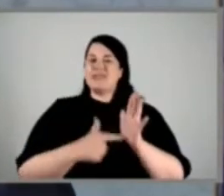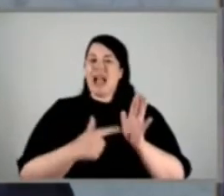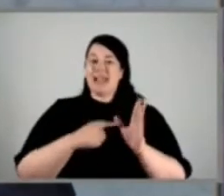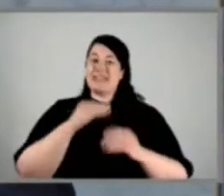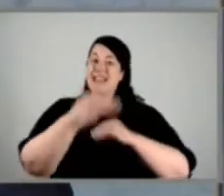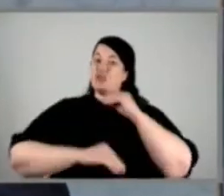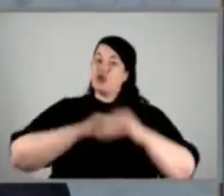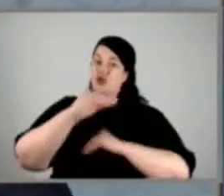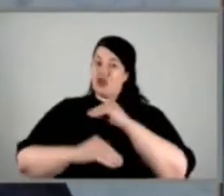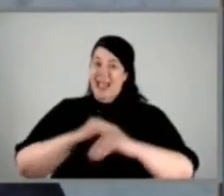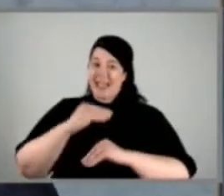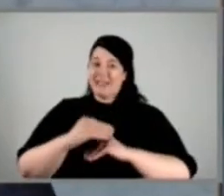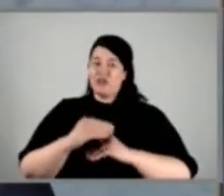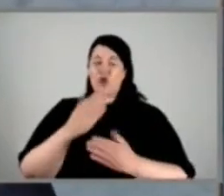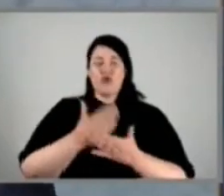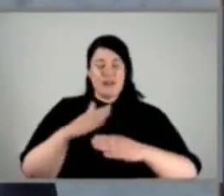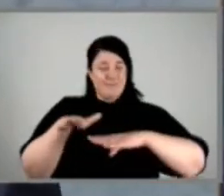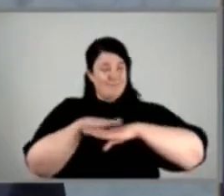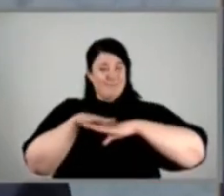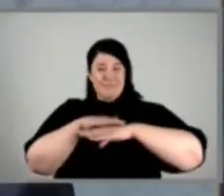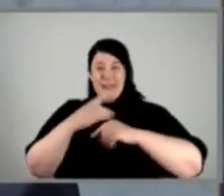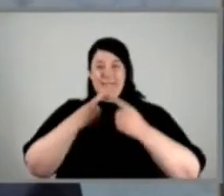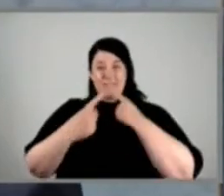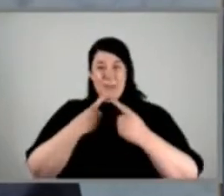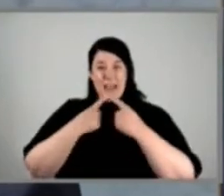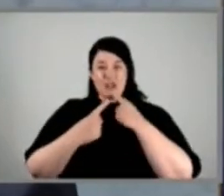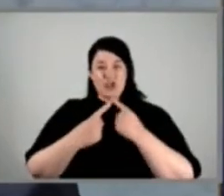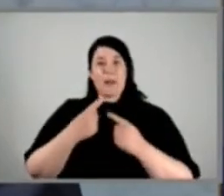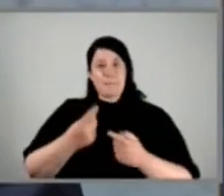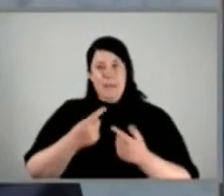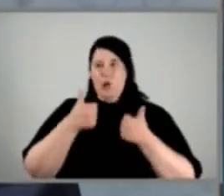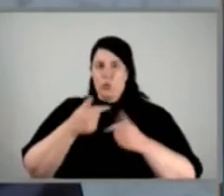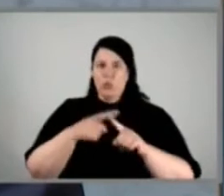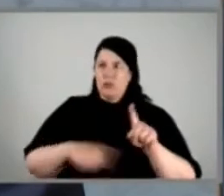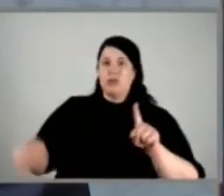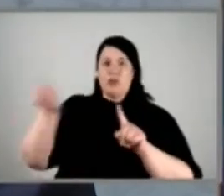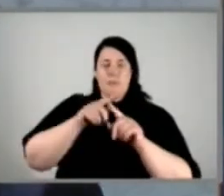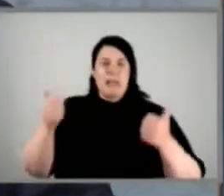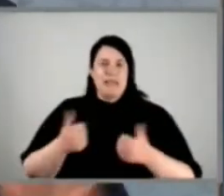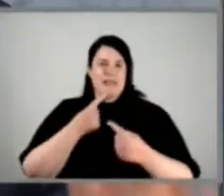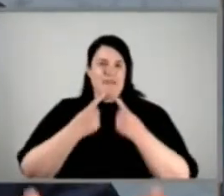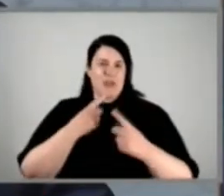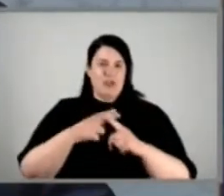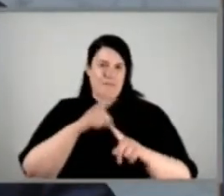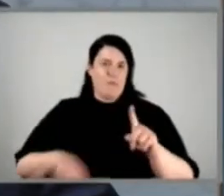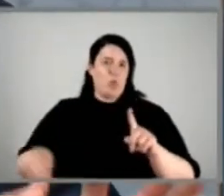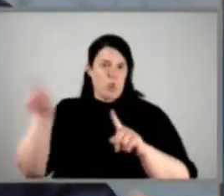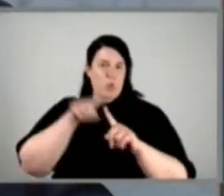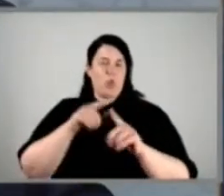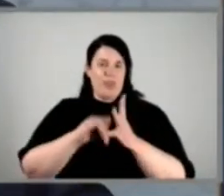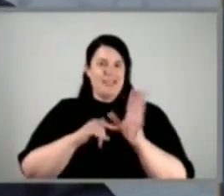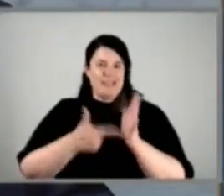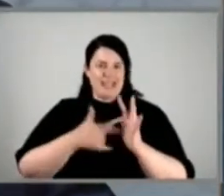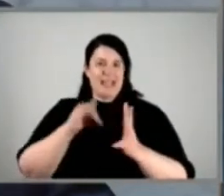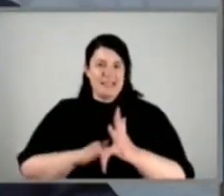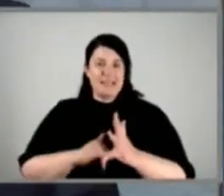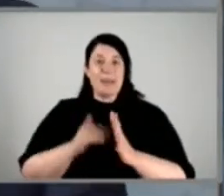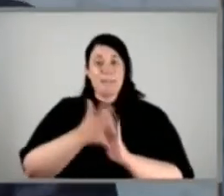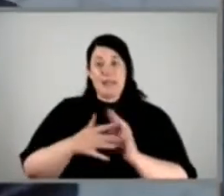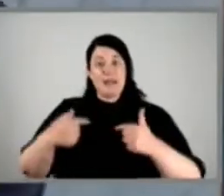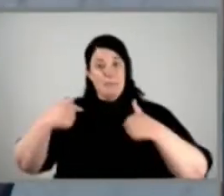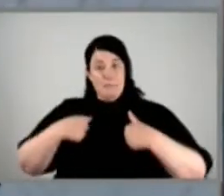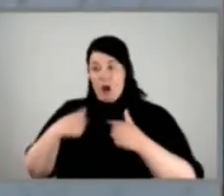approach. So all it does is open up a communication pathway between the digital system in one state or